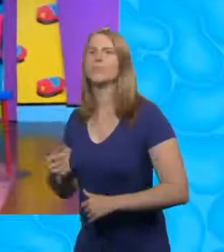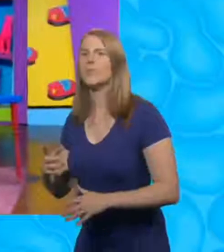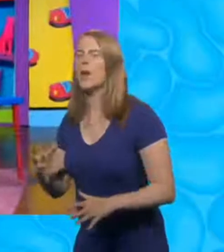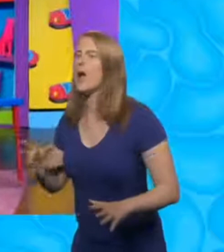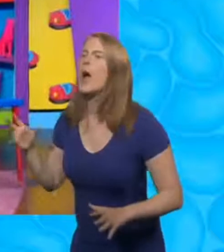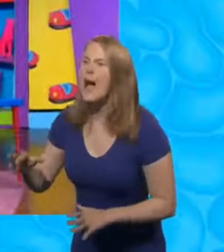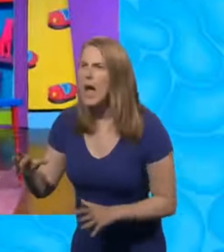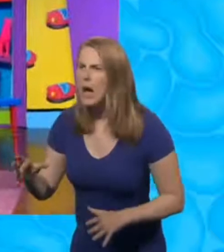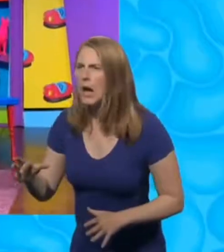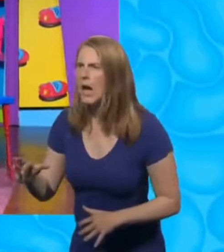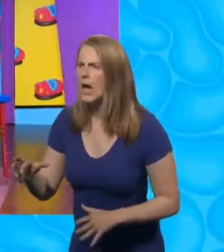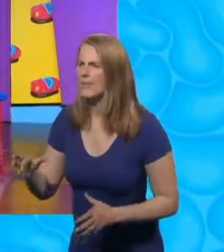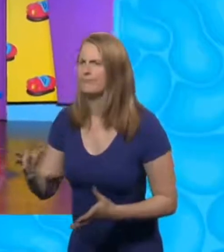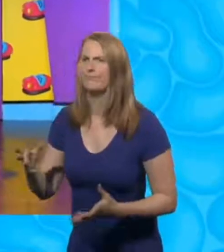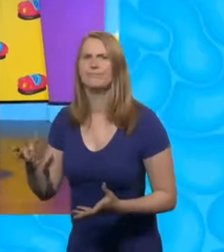here!